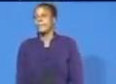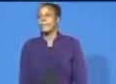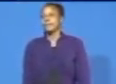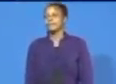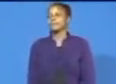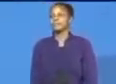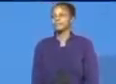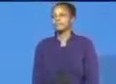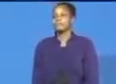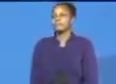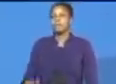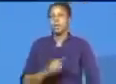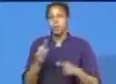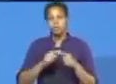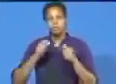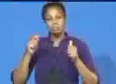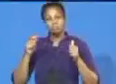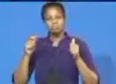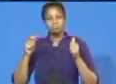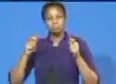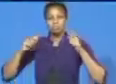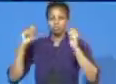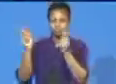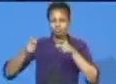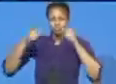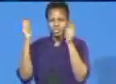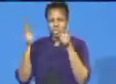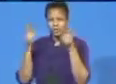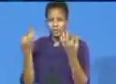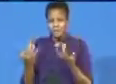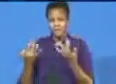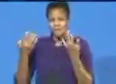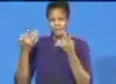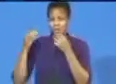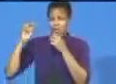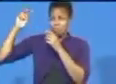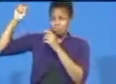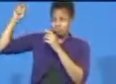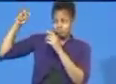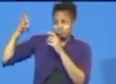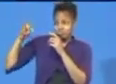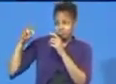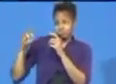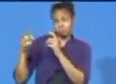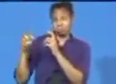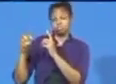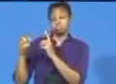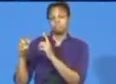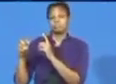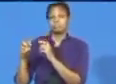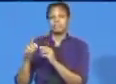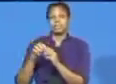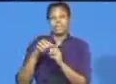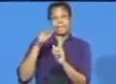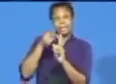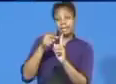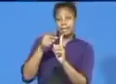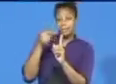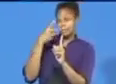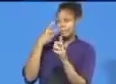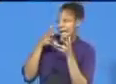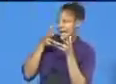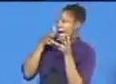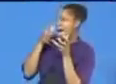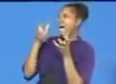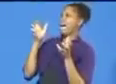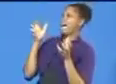And when the chariots of fire descended, Elisha screamed